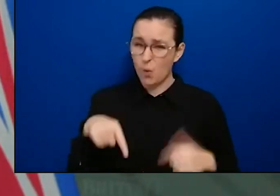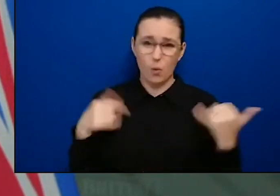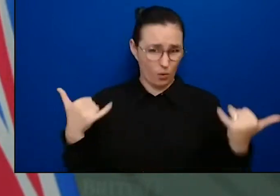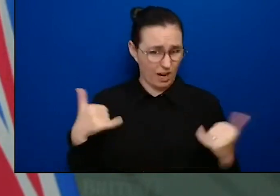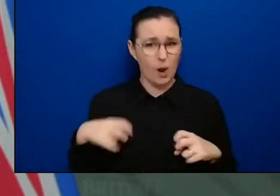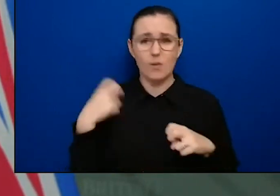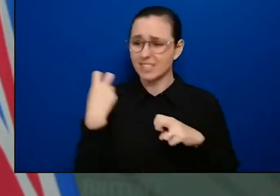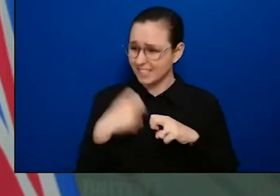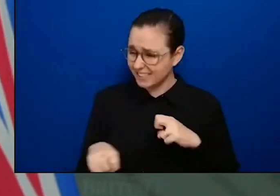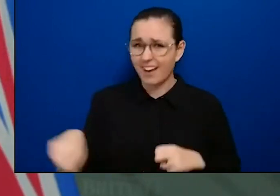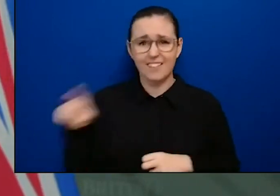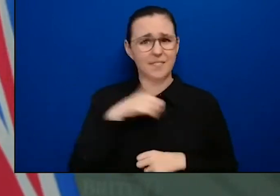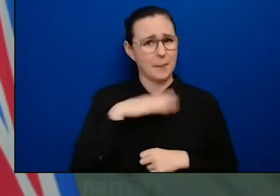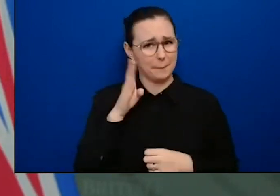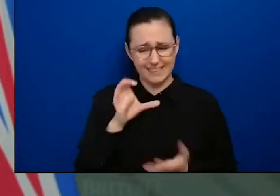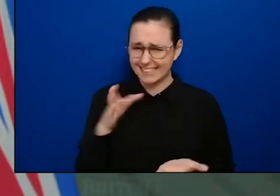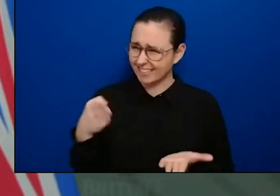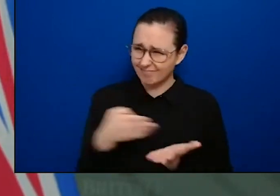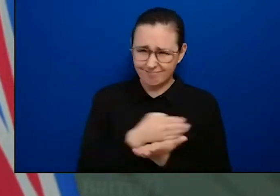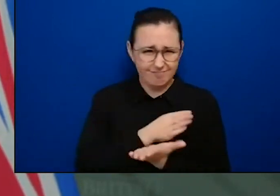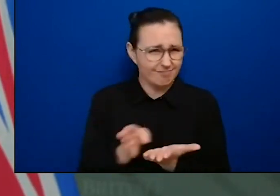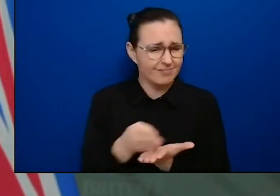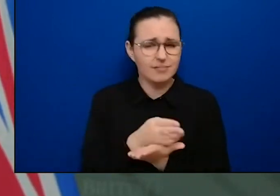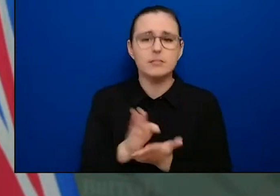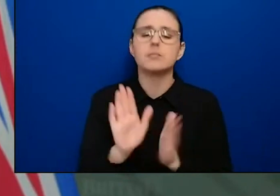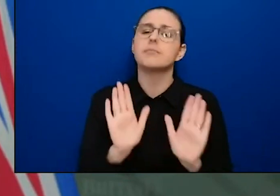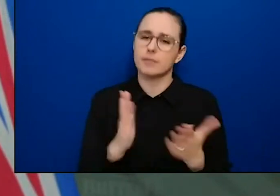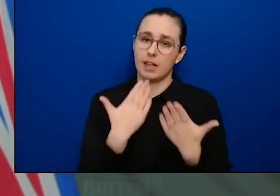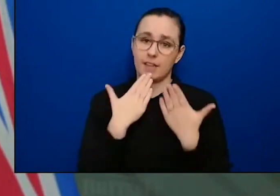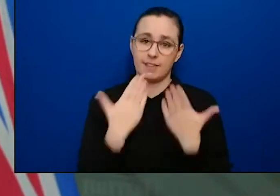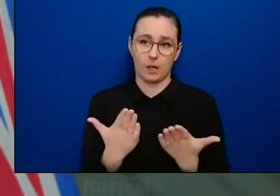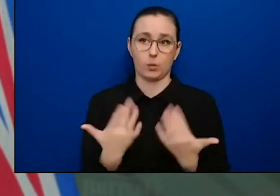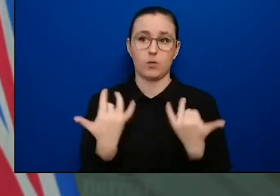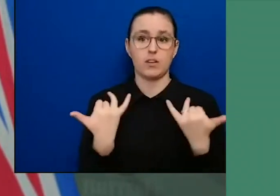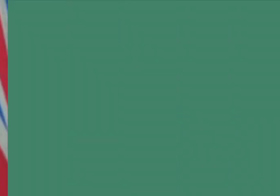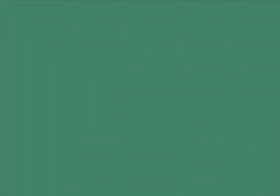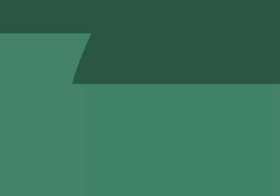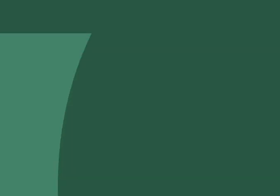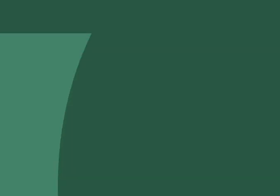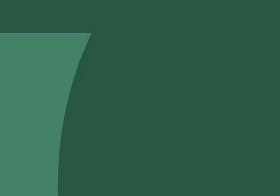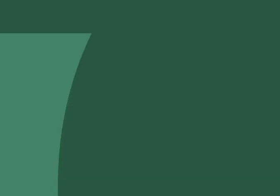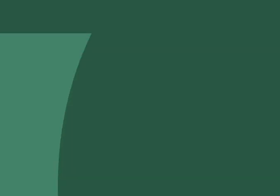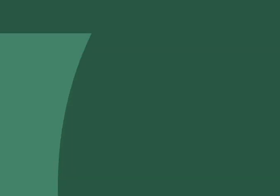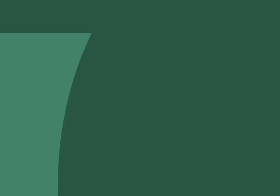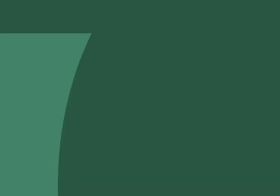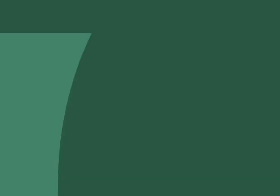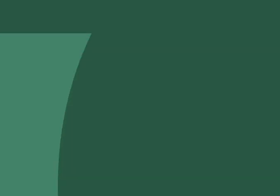in our BC pandemic. With that, thank you very much, and we're happy to take your questions.